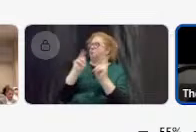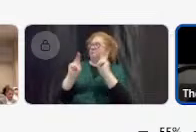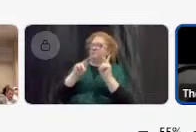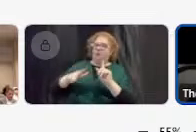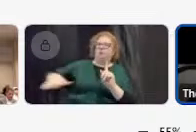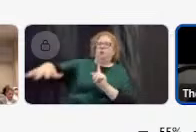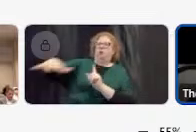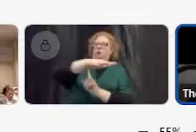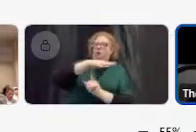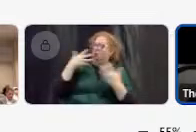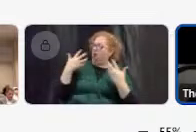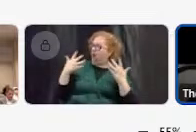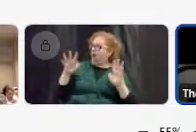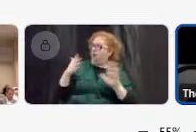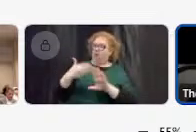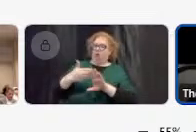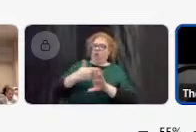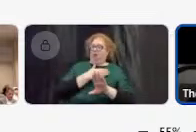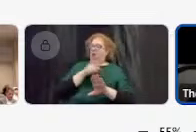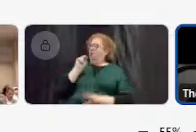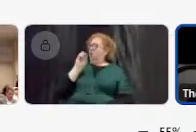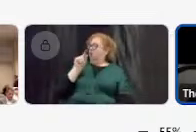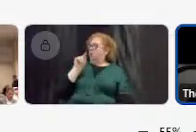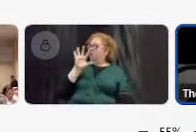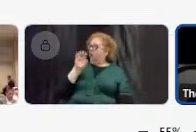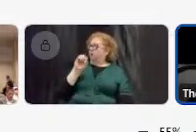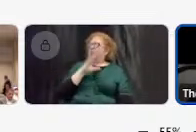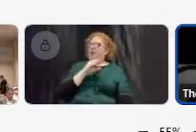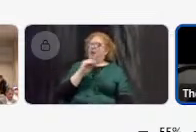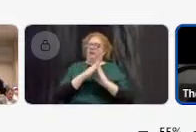this willingly and without